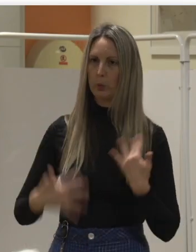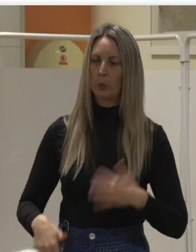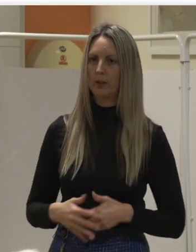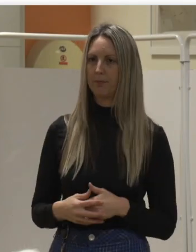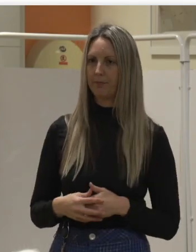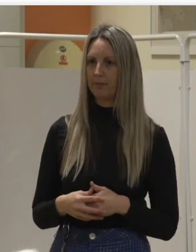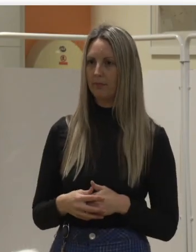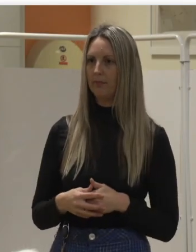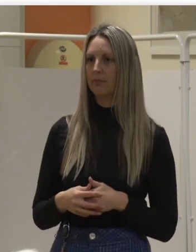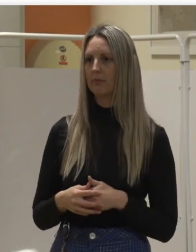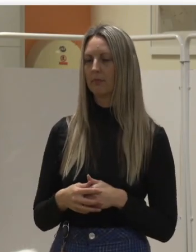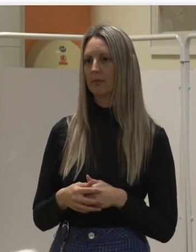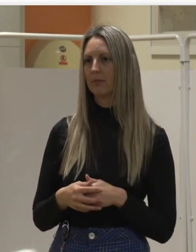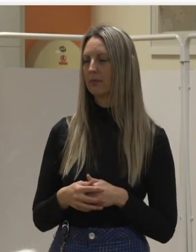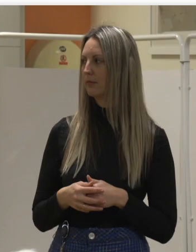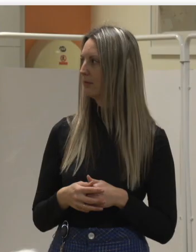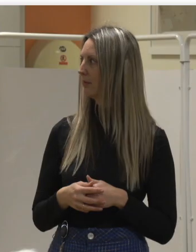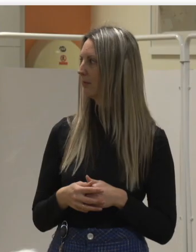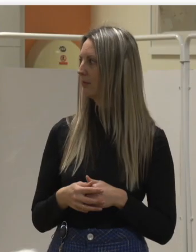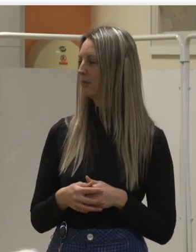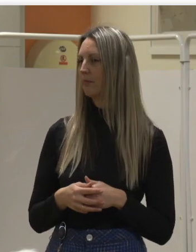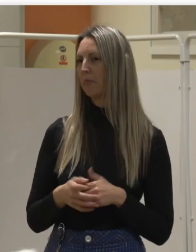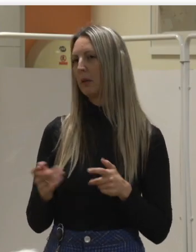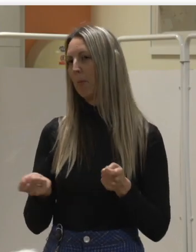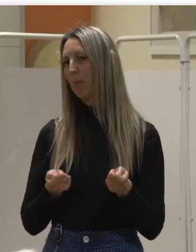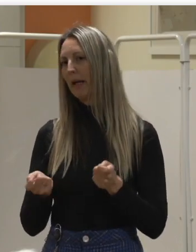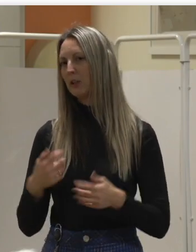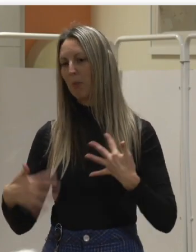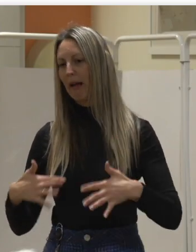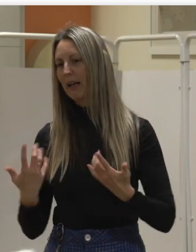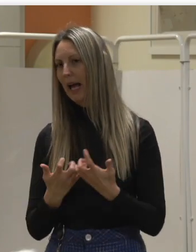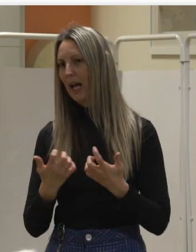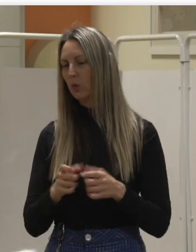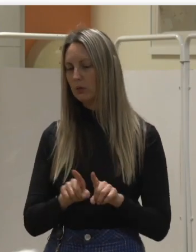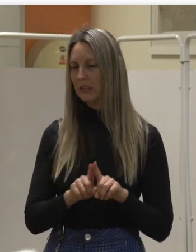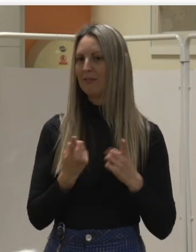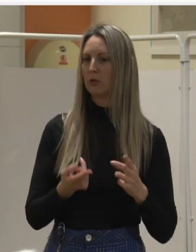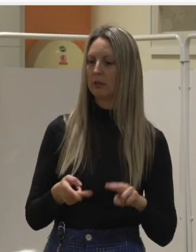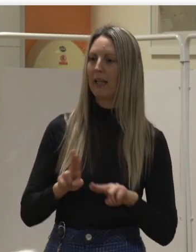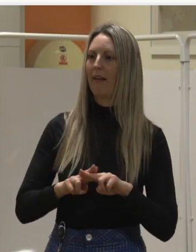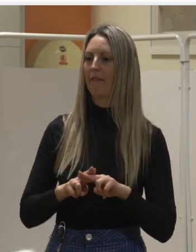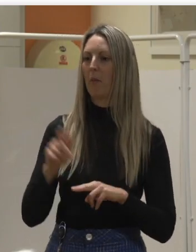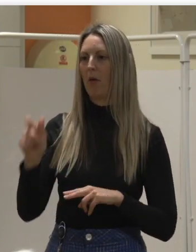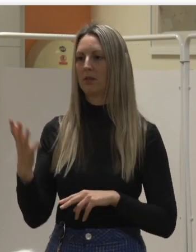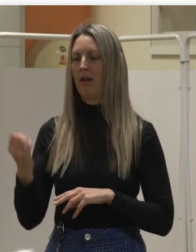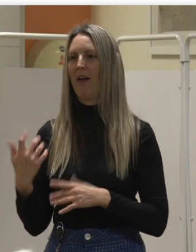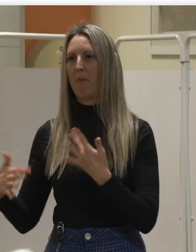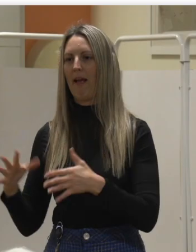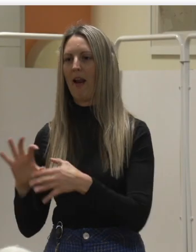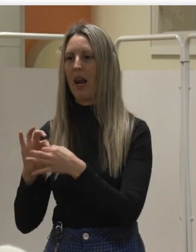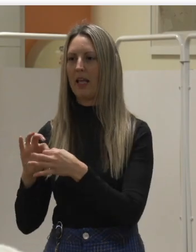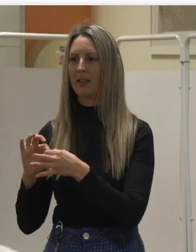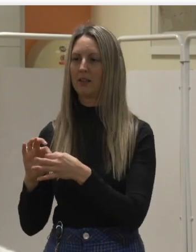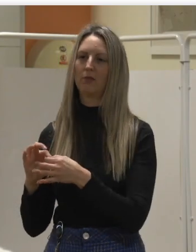we manage these in a different way compared to conditions what we would manage with an inflammatory condition. For example,